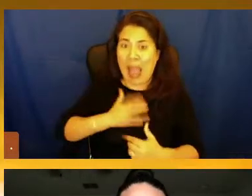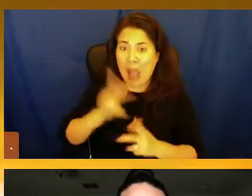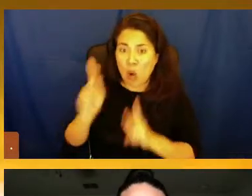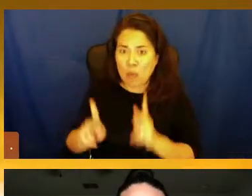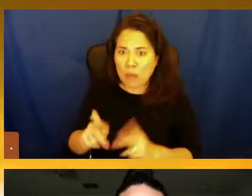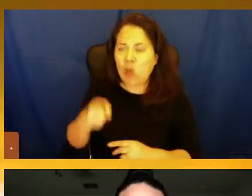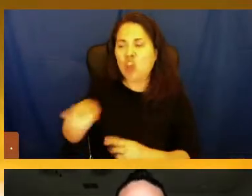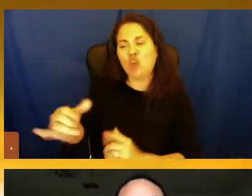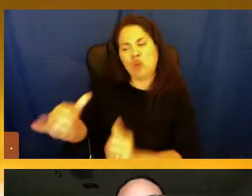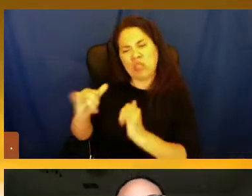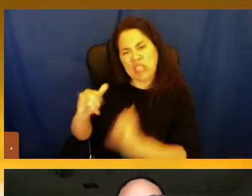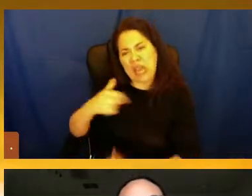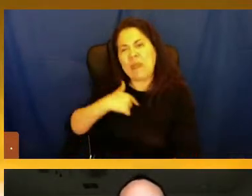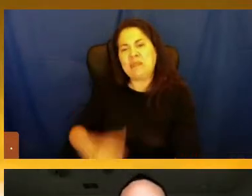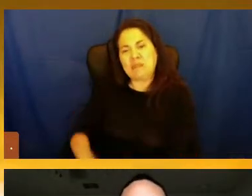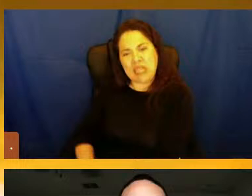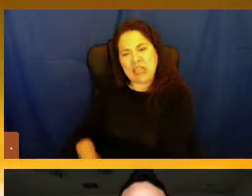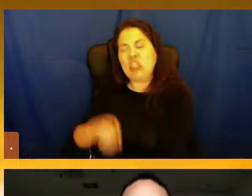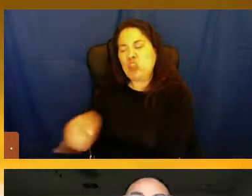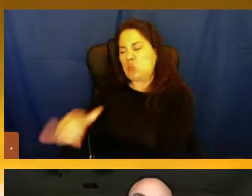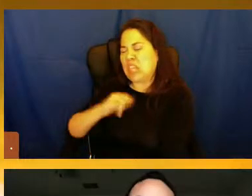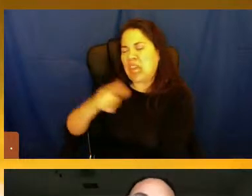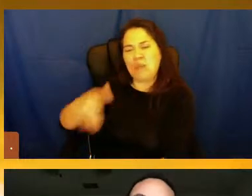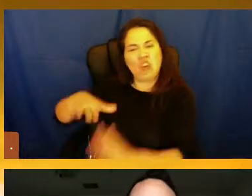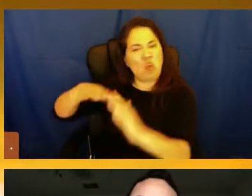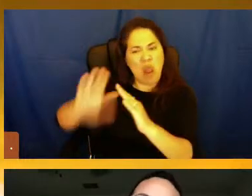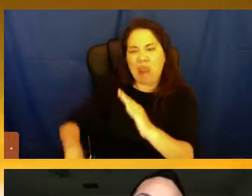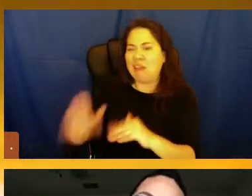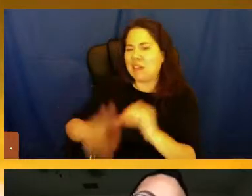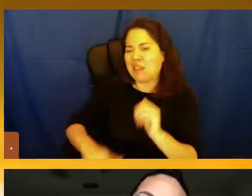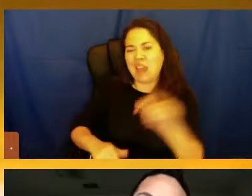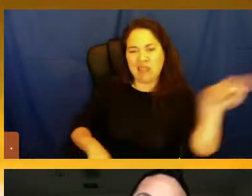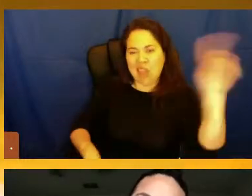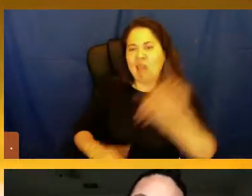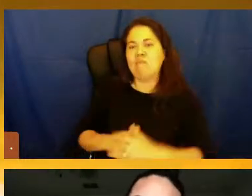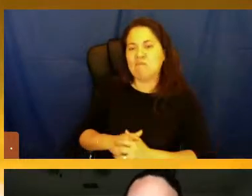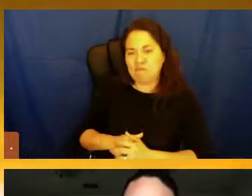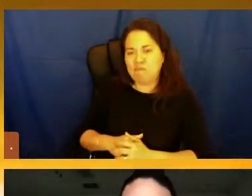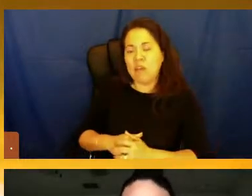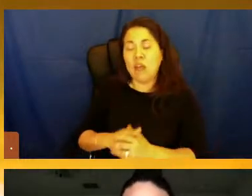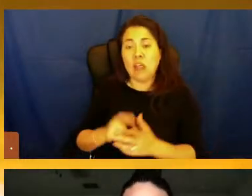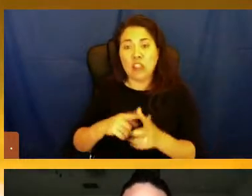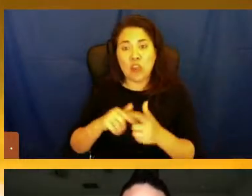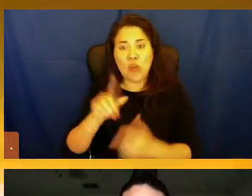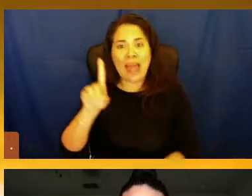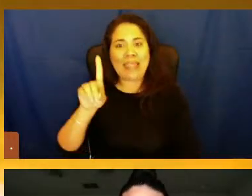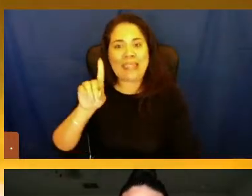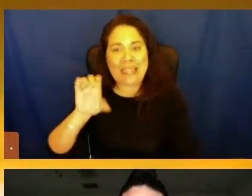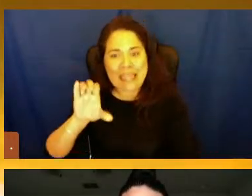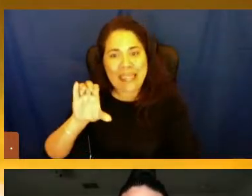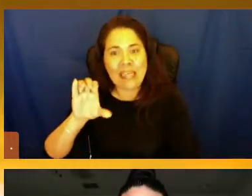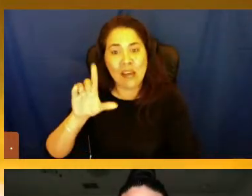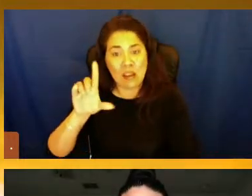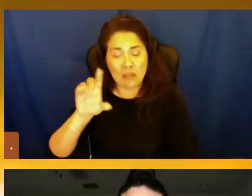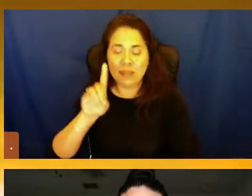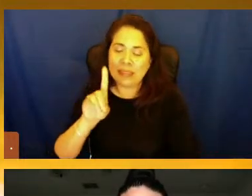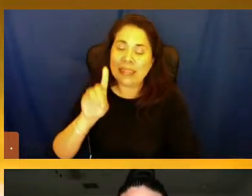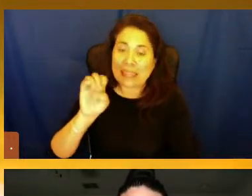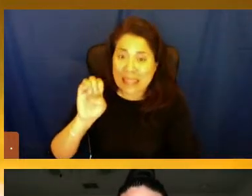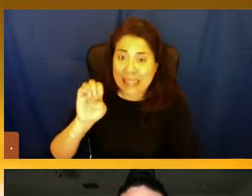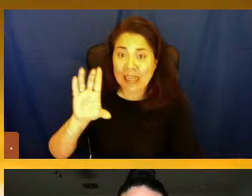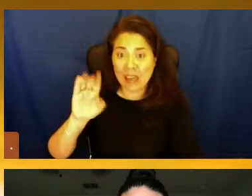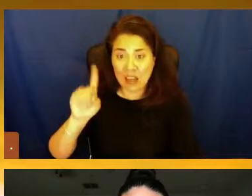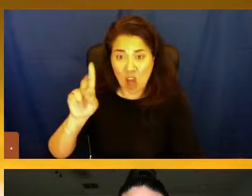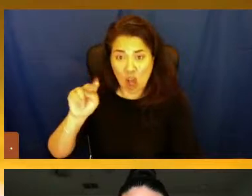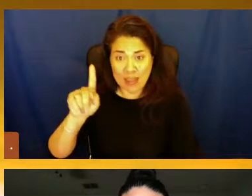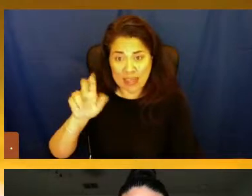them badly because we think that's the way they are. And so the decolonization is at